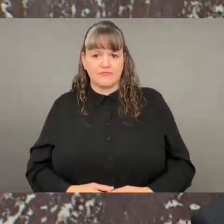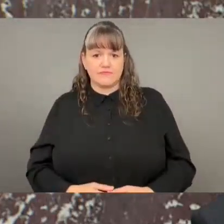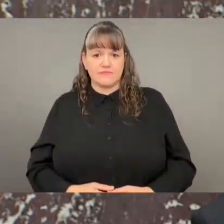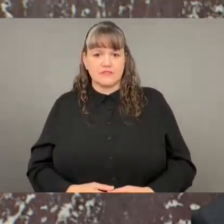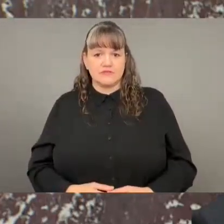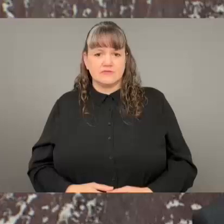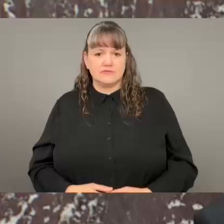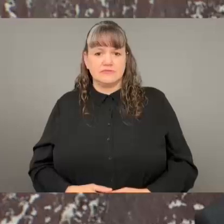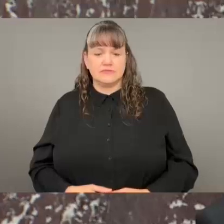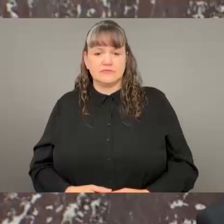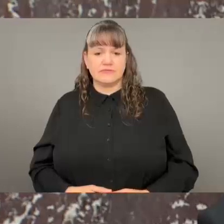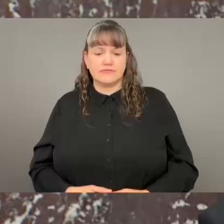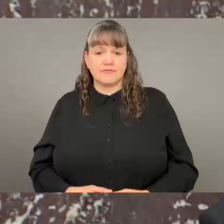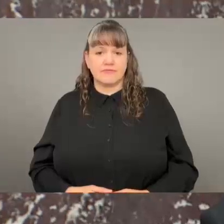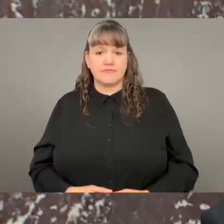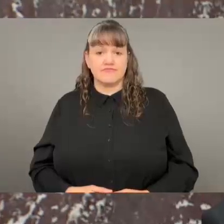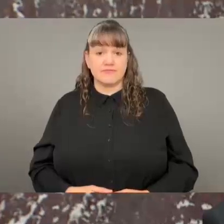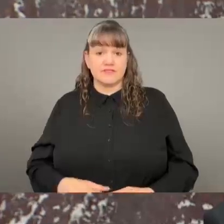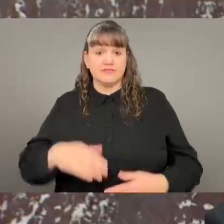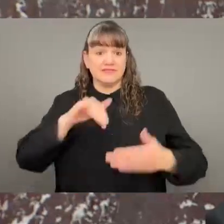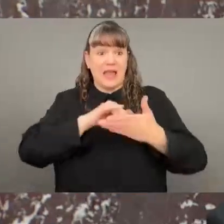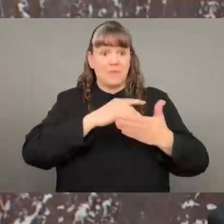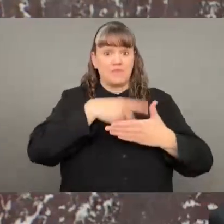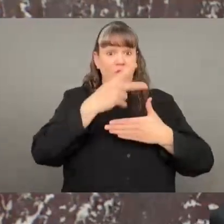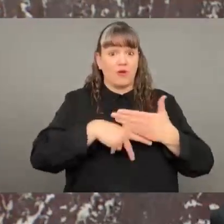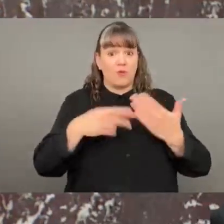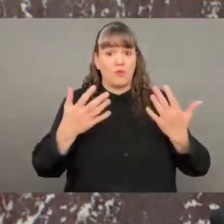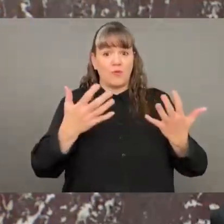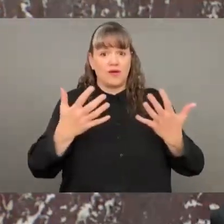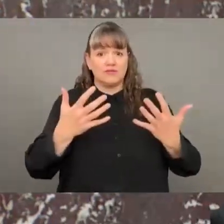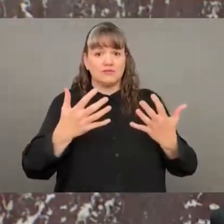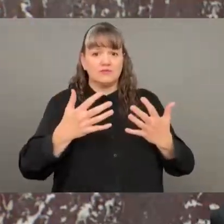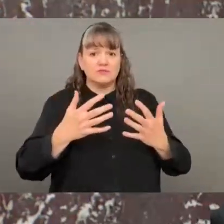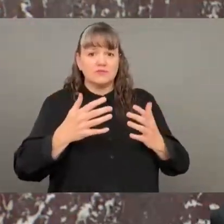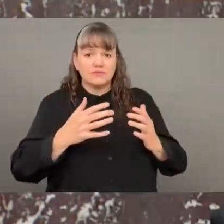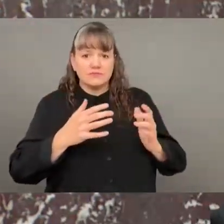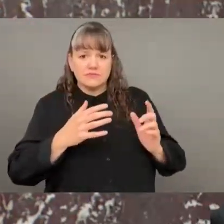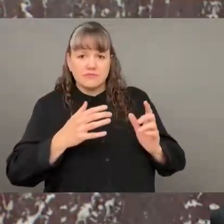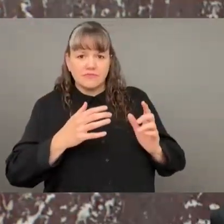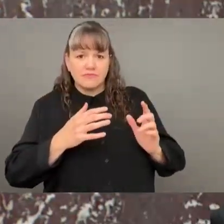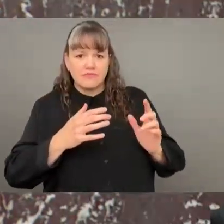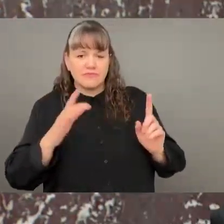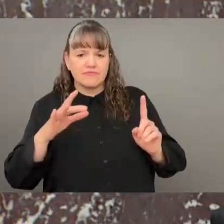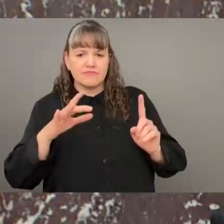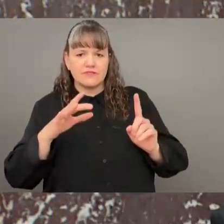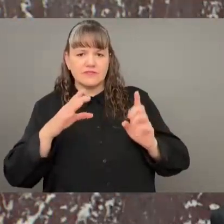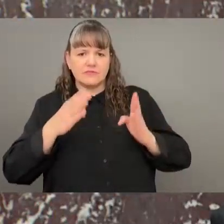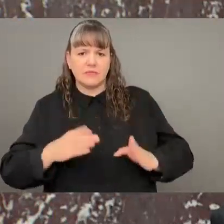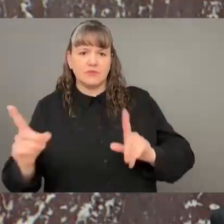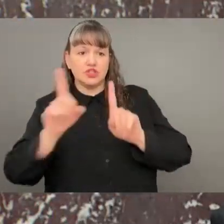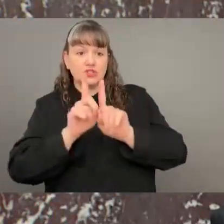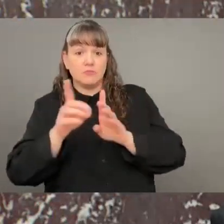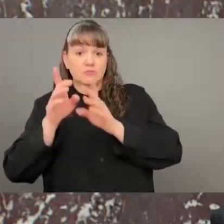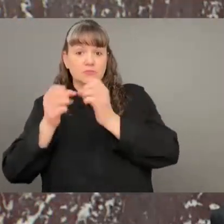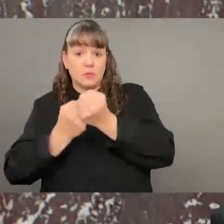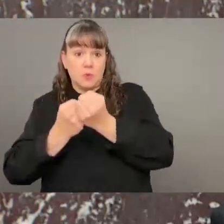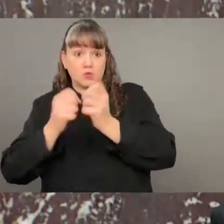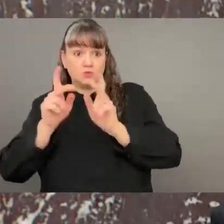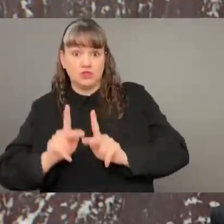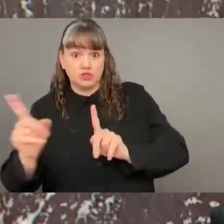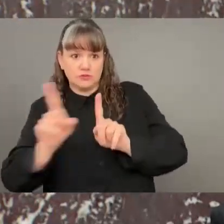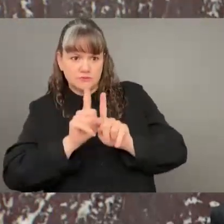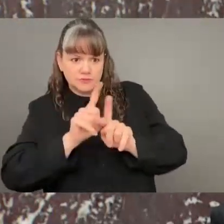is helping him to keep his life on the right track. In 4 months after being in the program, there